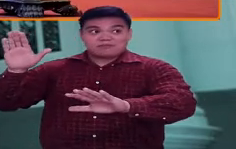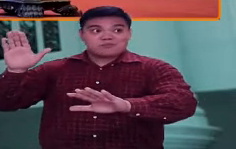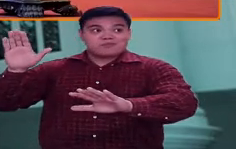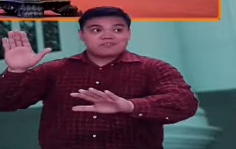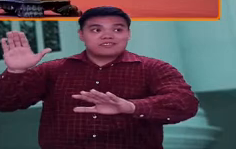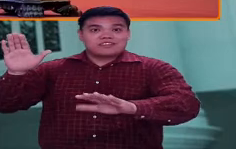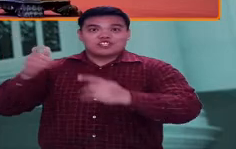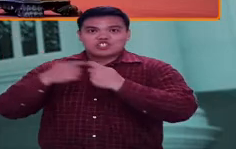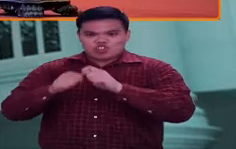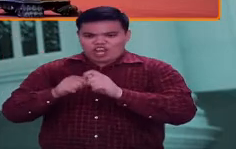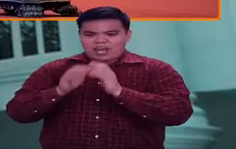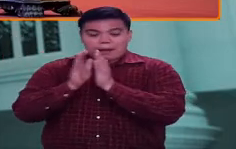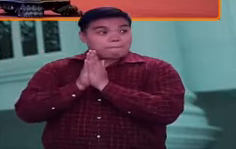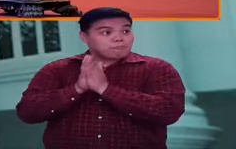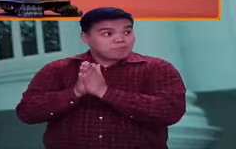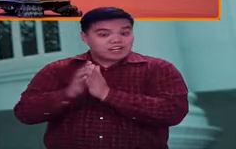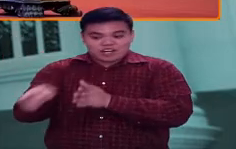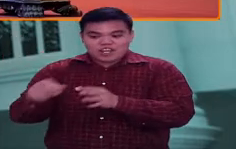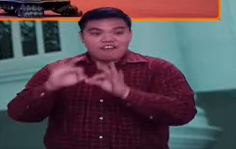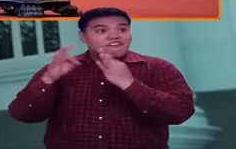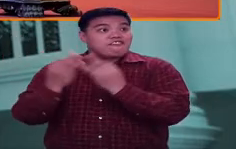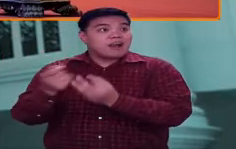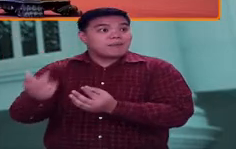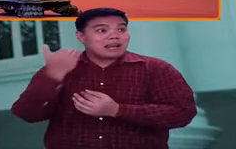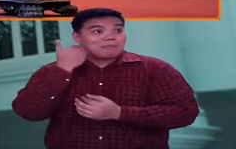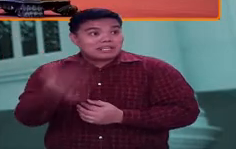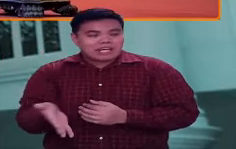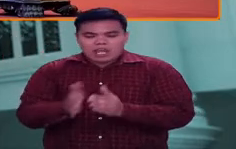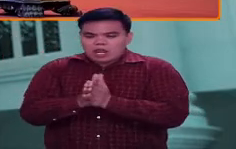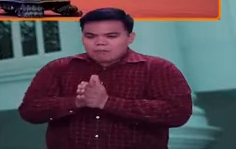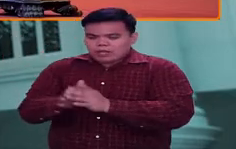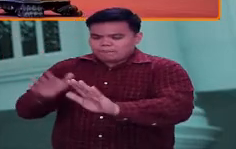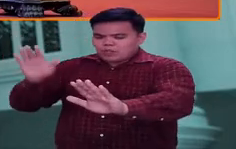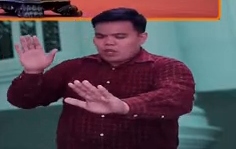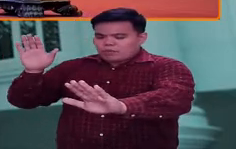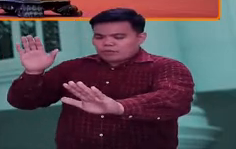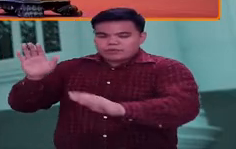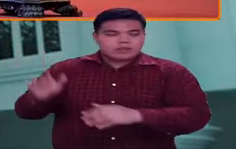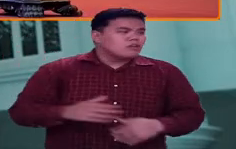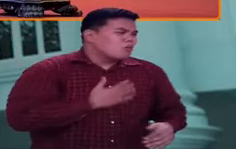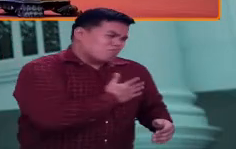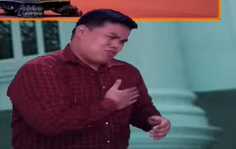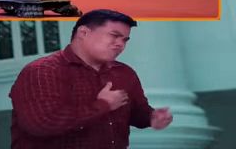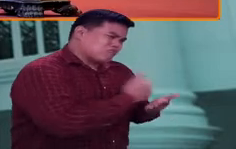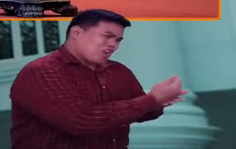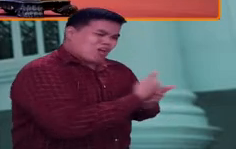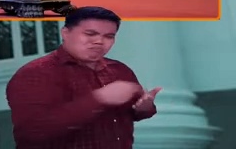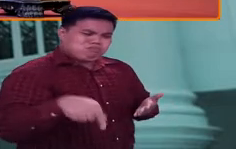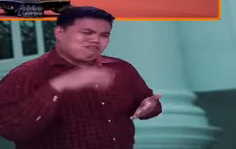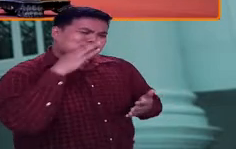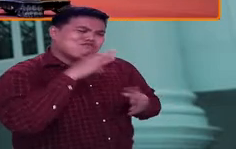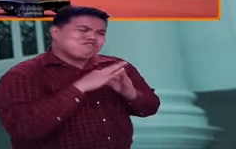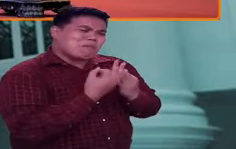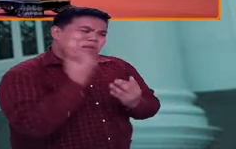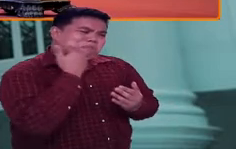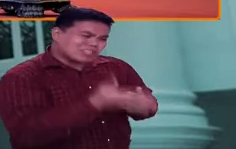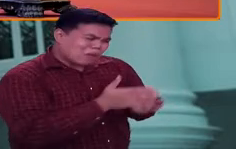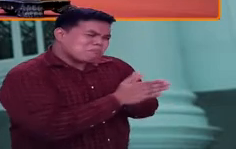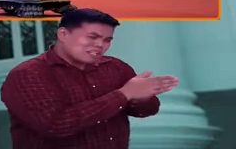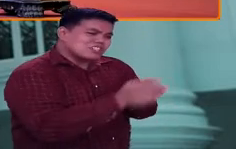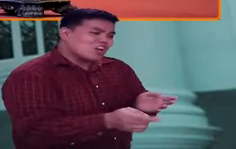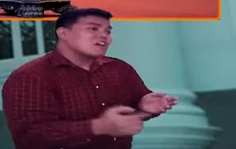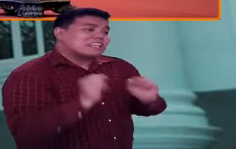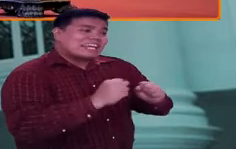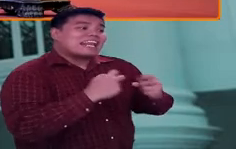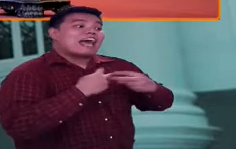died, or trying to get guidance from their ancestors, praying for help. These all represent people